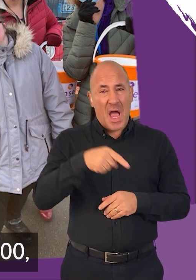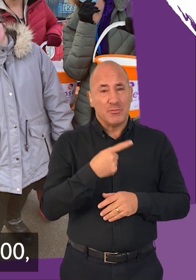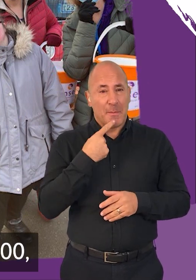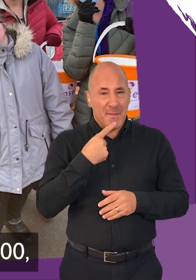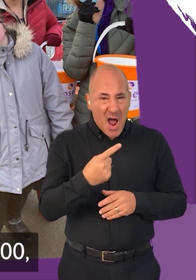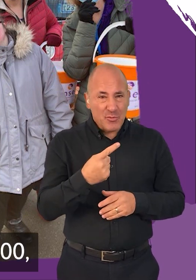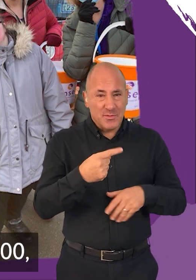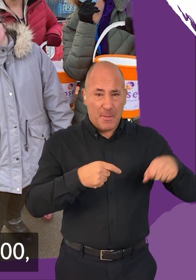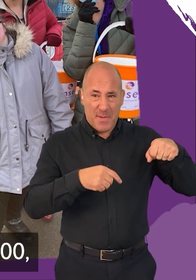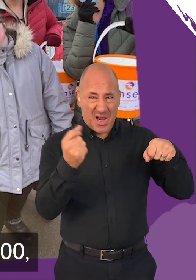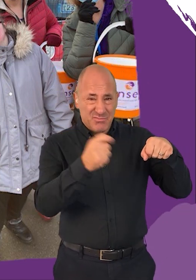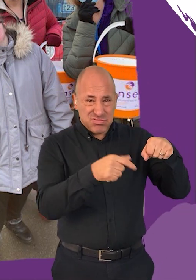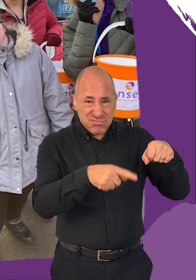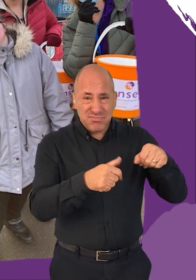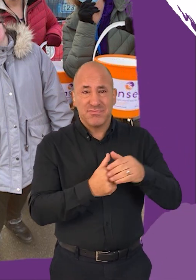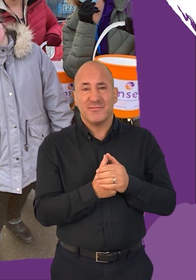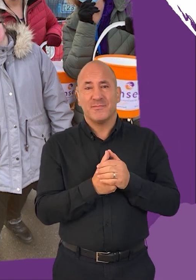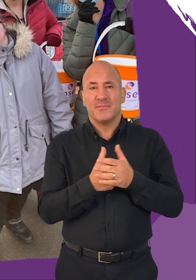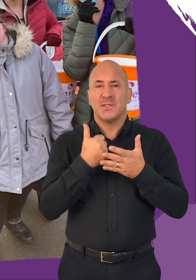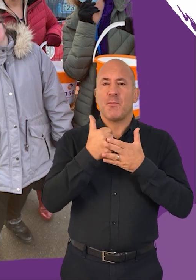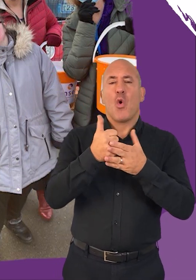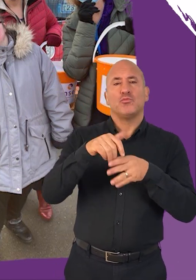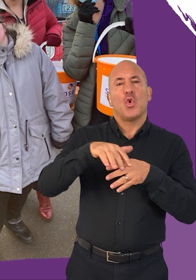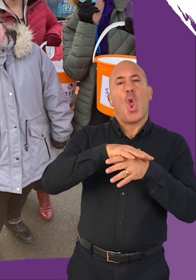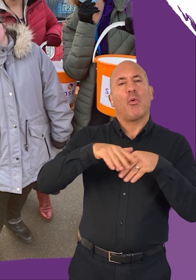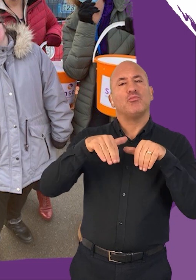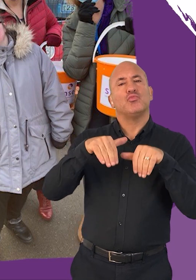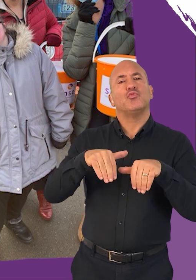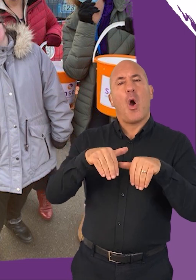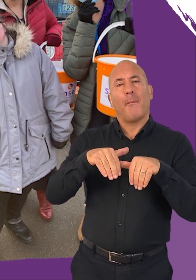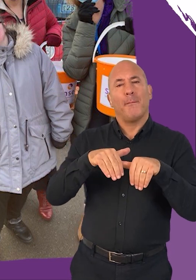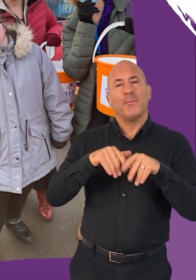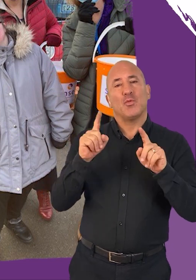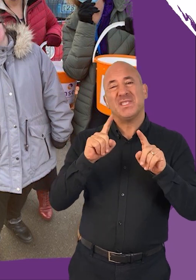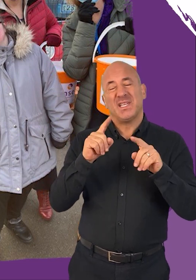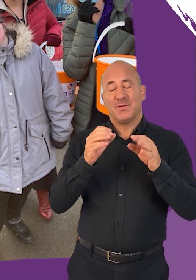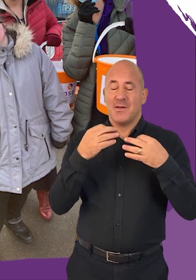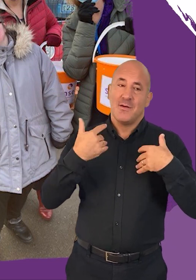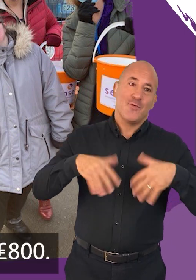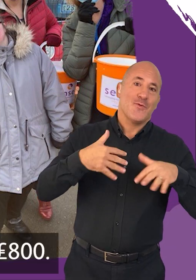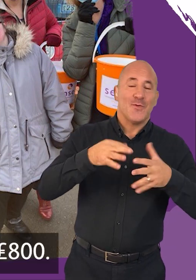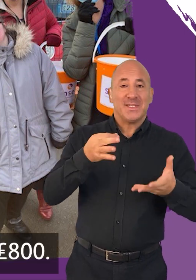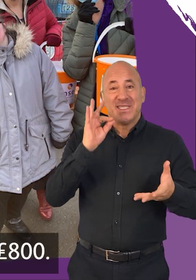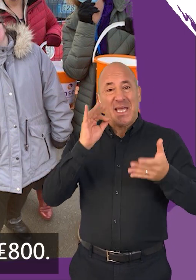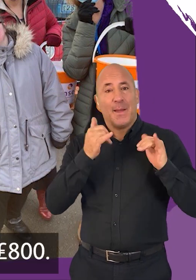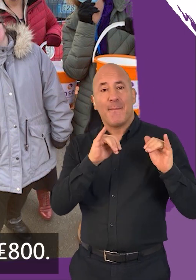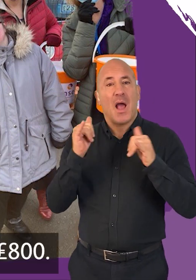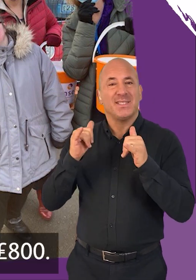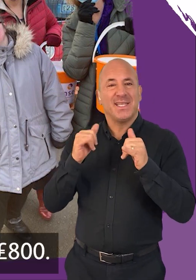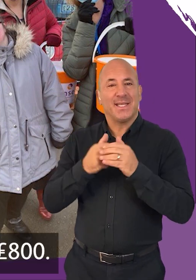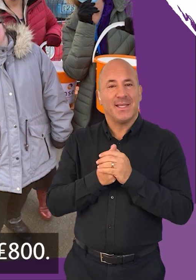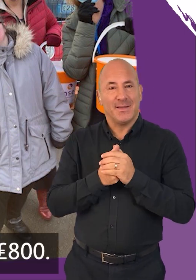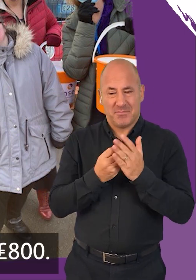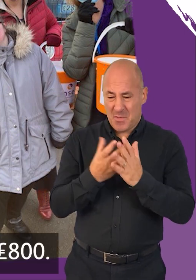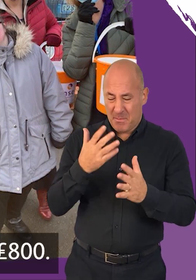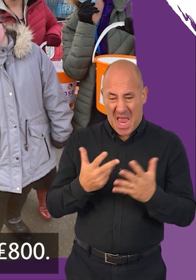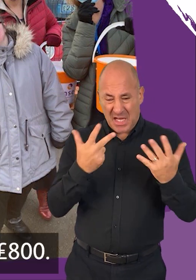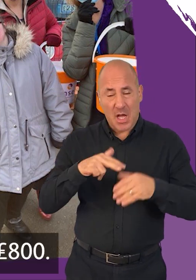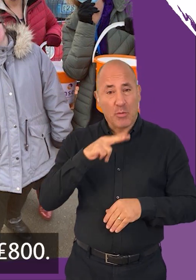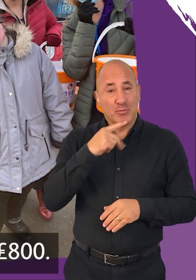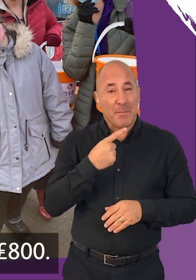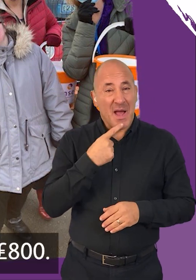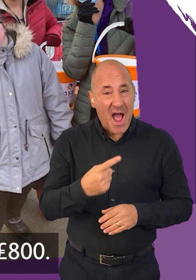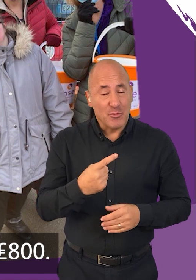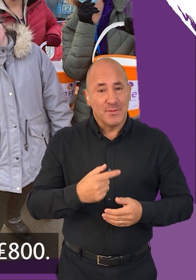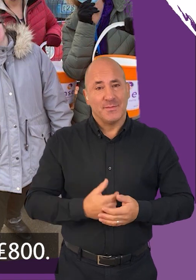over £1,000, taken part in bucket collections and supported her local store's sensational tea party which raised